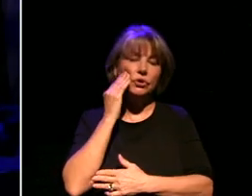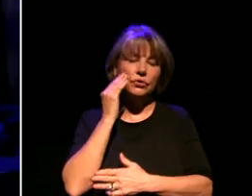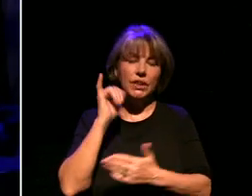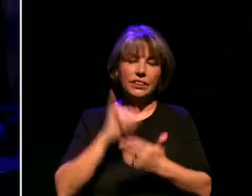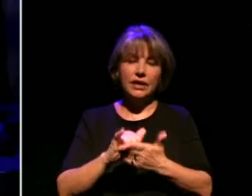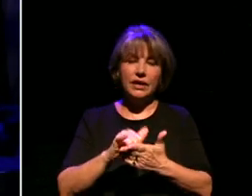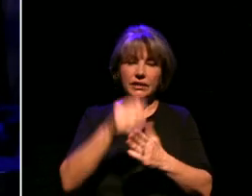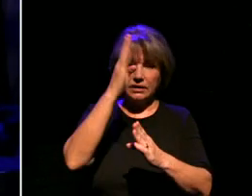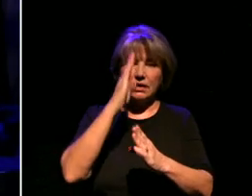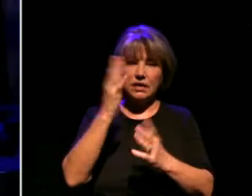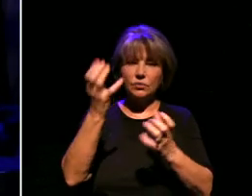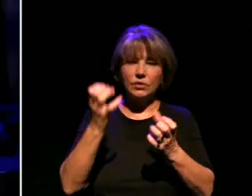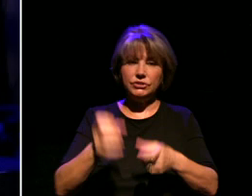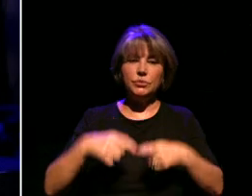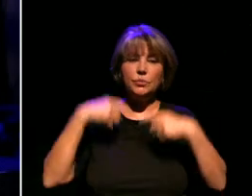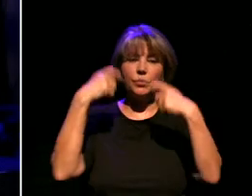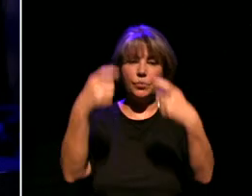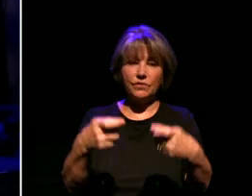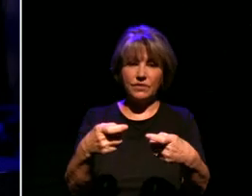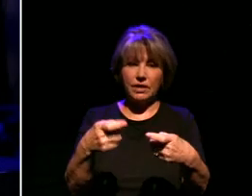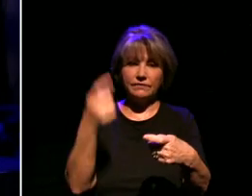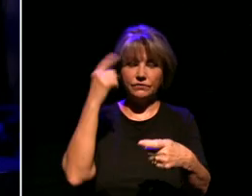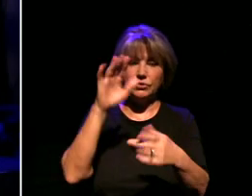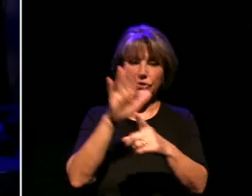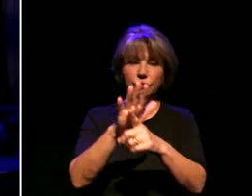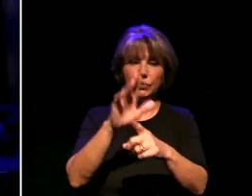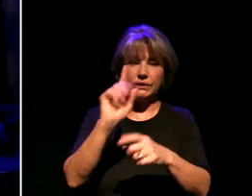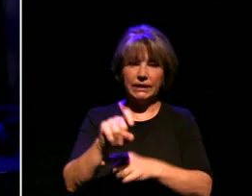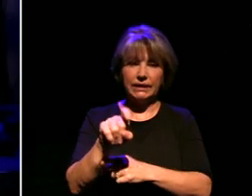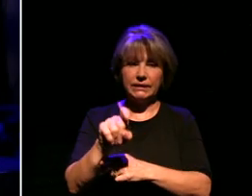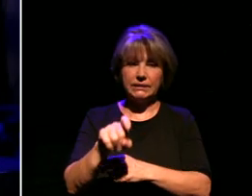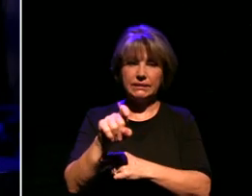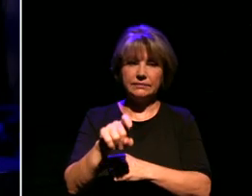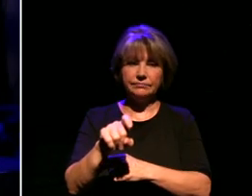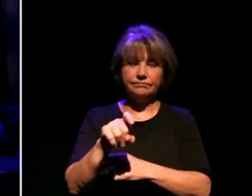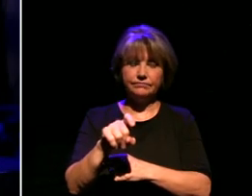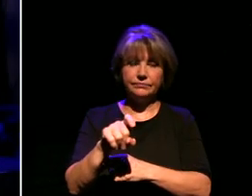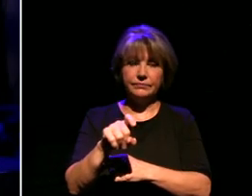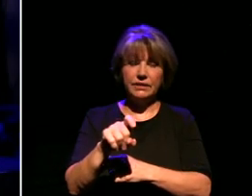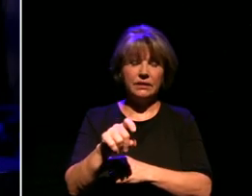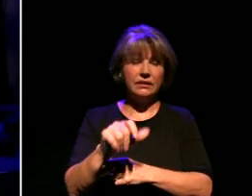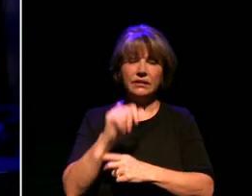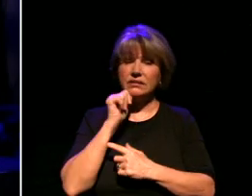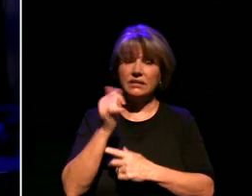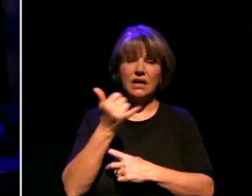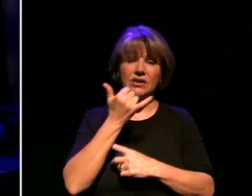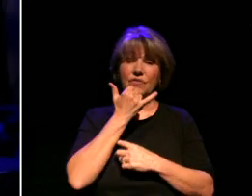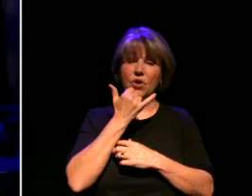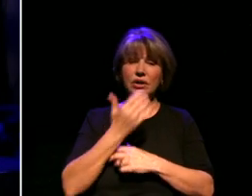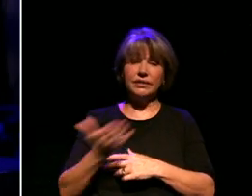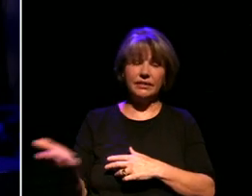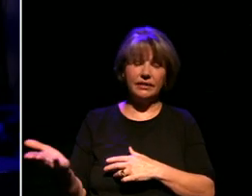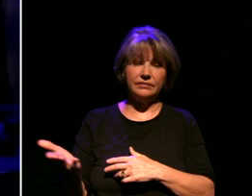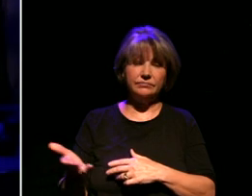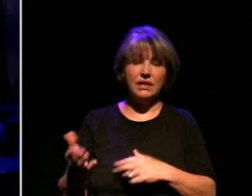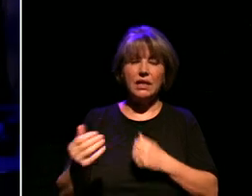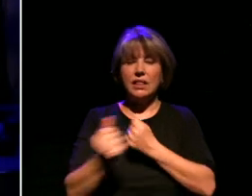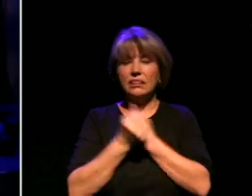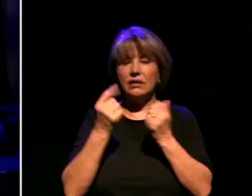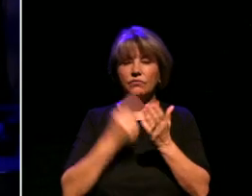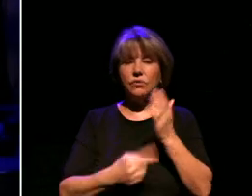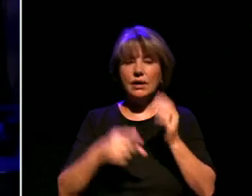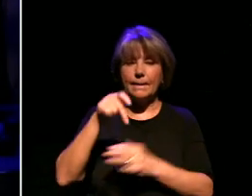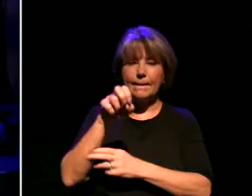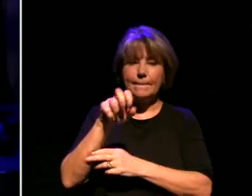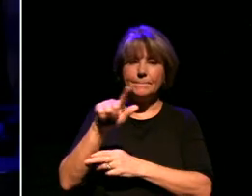God wants to provide for your needs? That's not a wrong thing. I love what Paul says to Timothy.